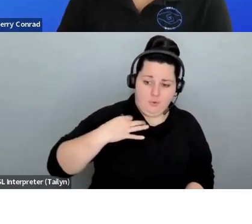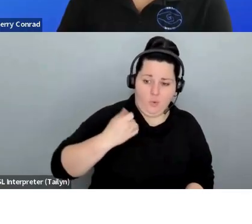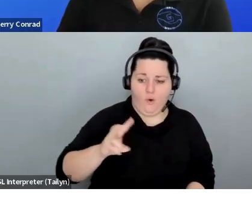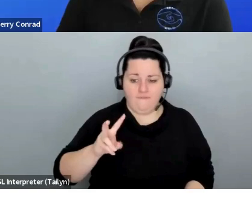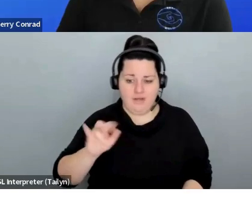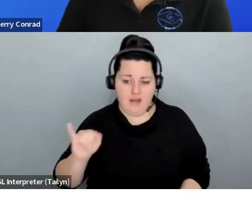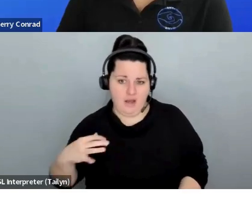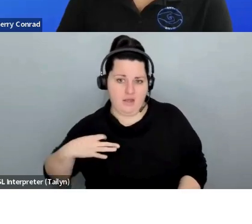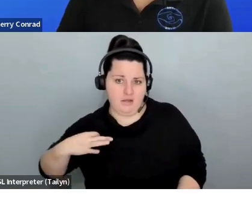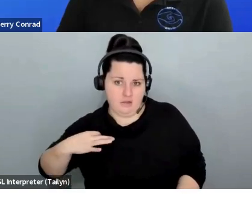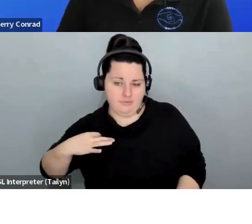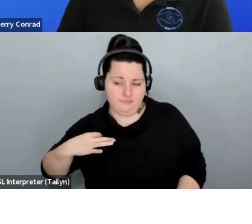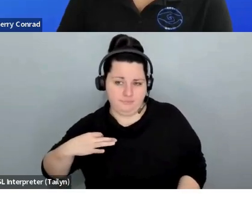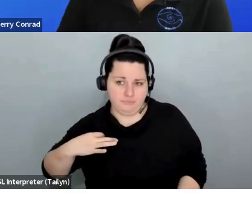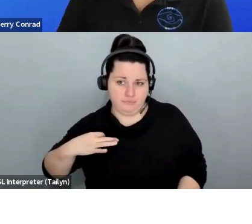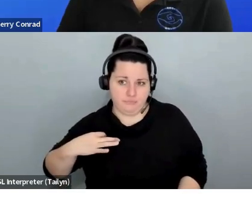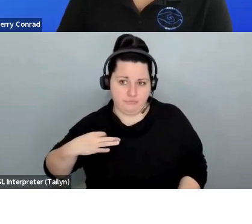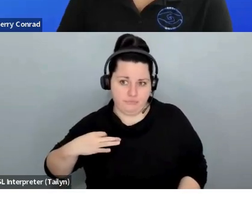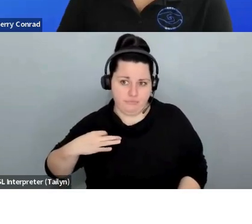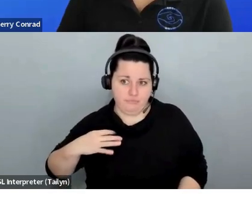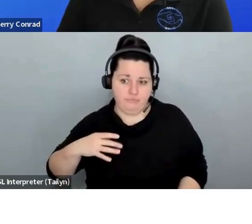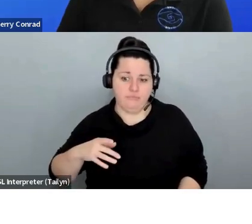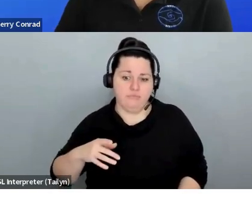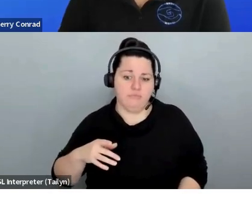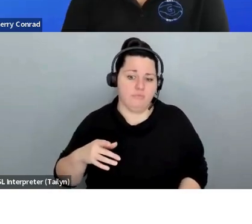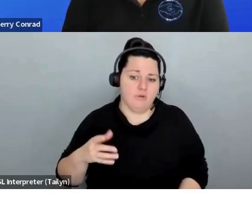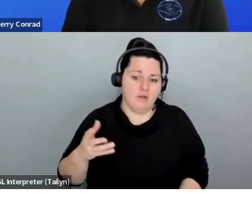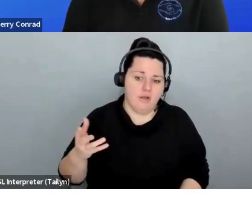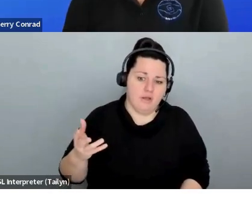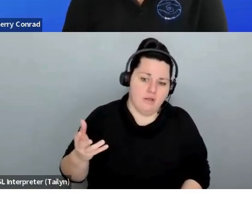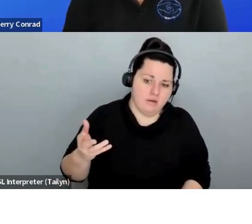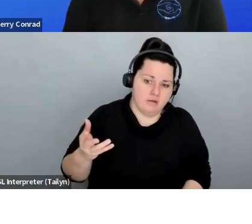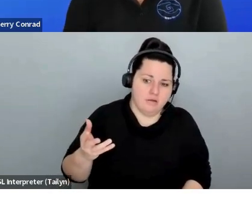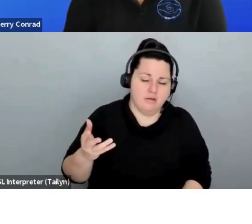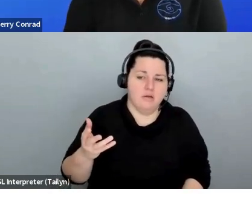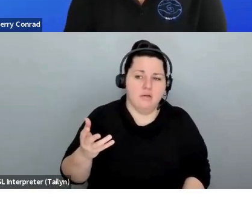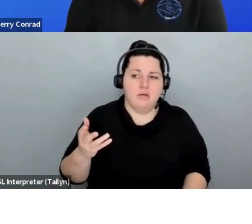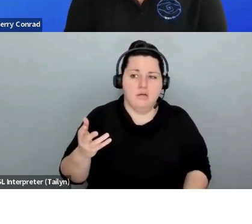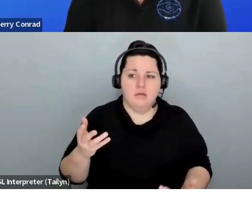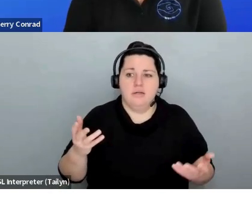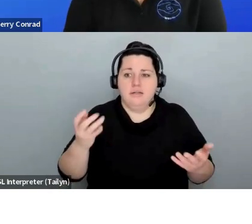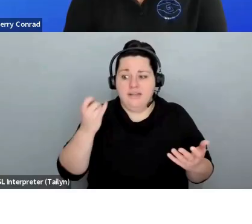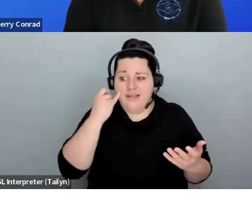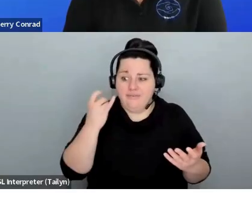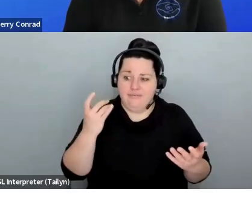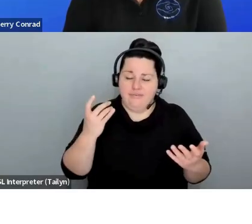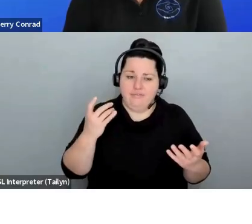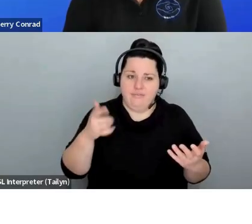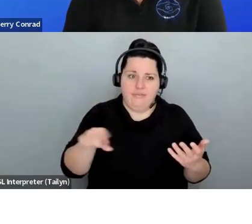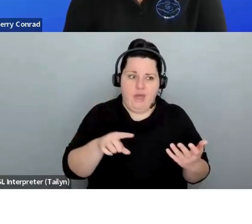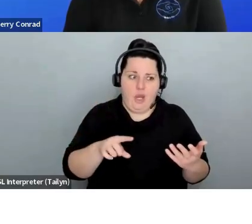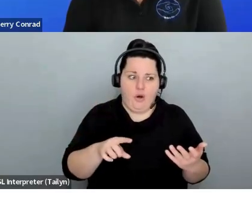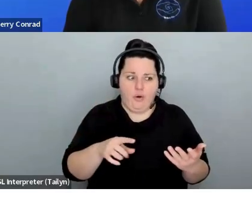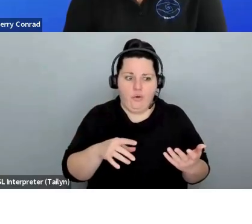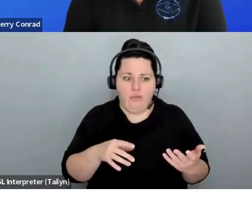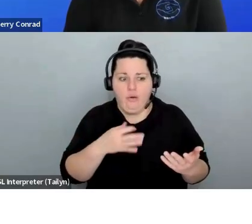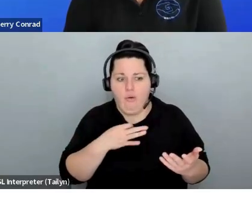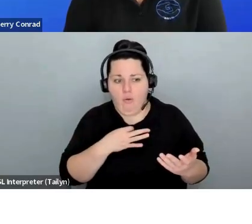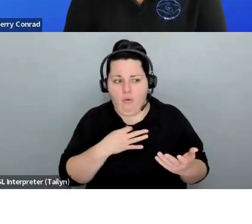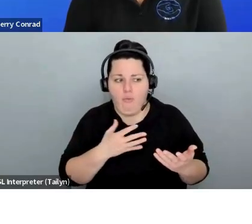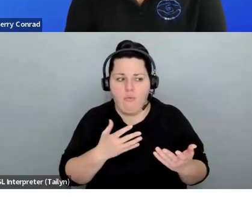VI eligibility, and they're found, or there is a question that they may have the